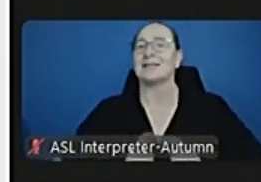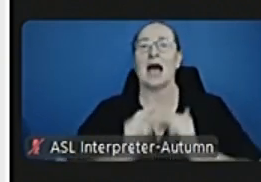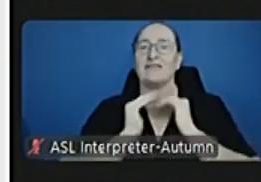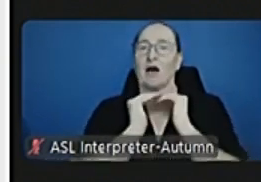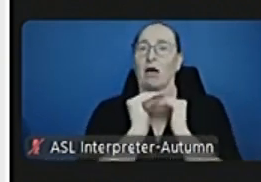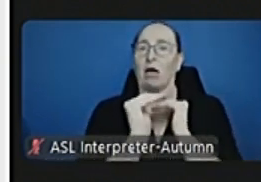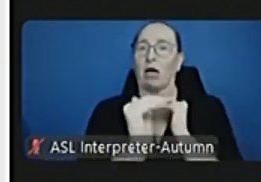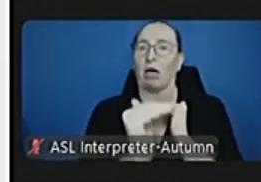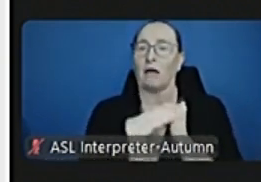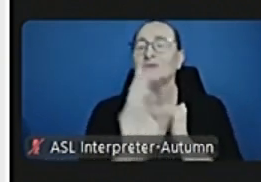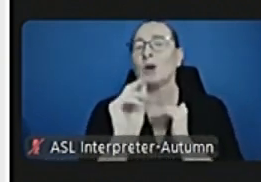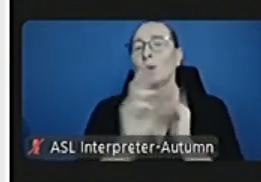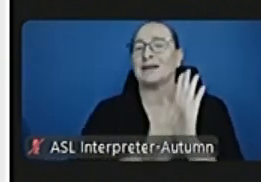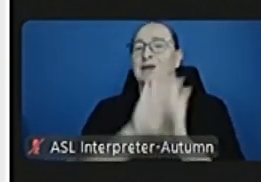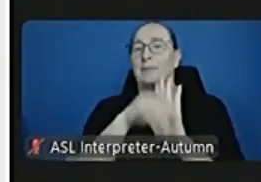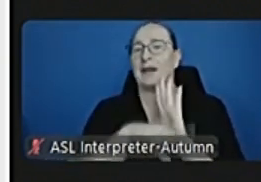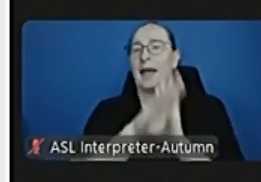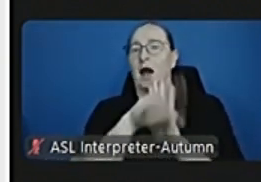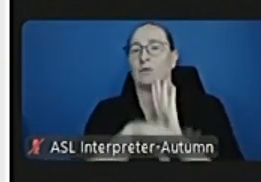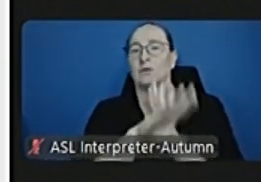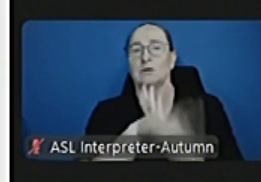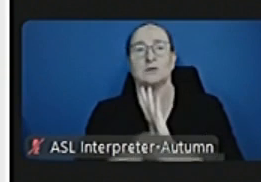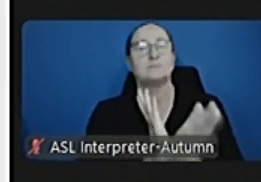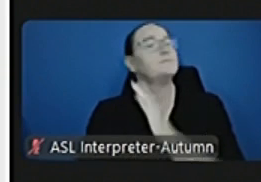down. So lessons from the field.